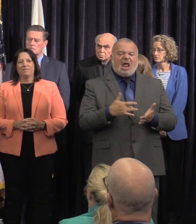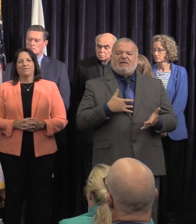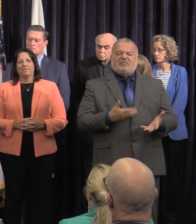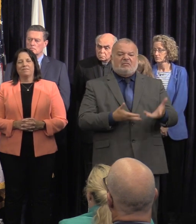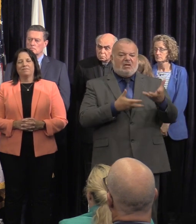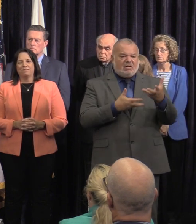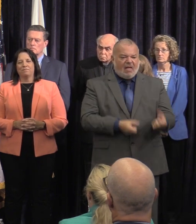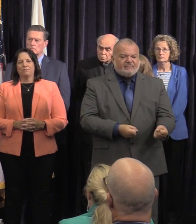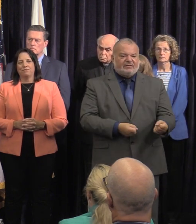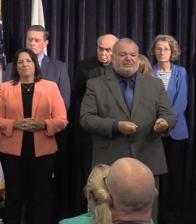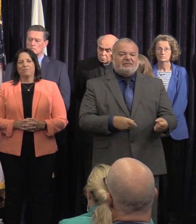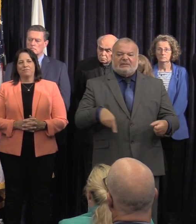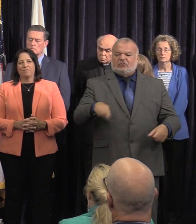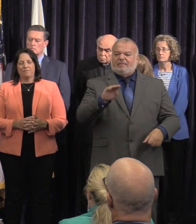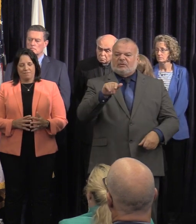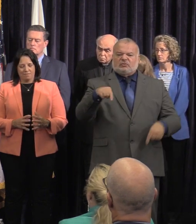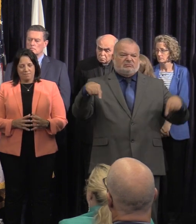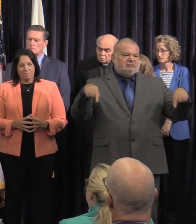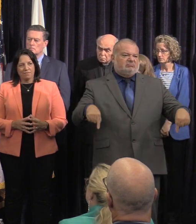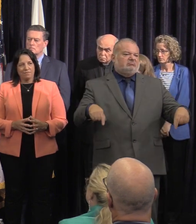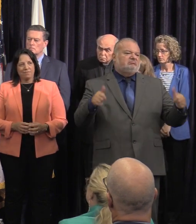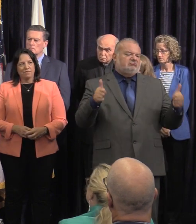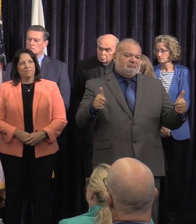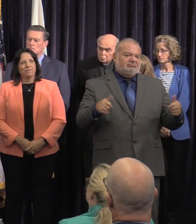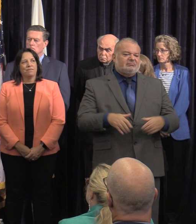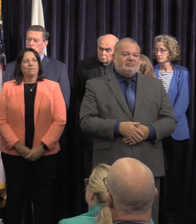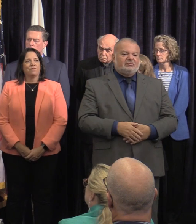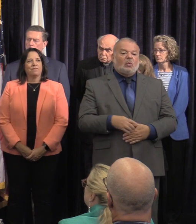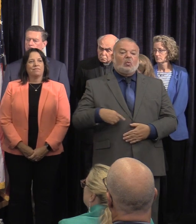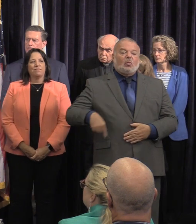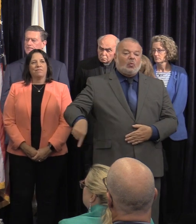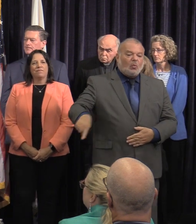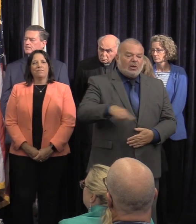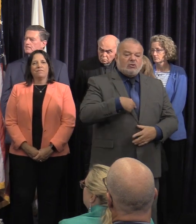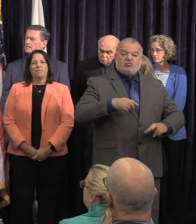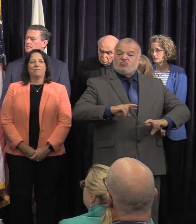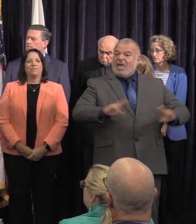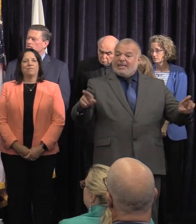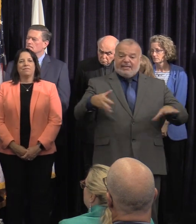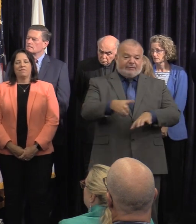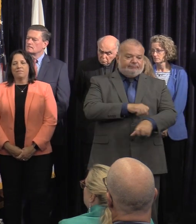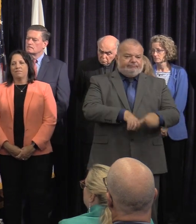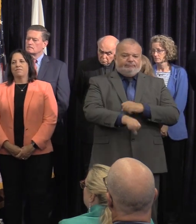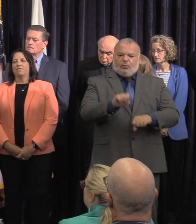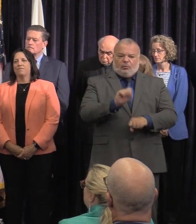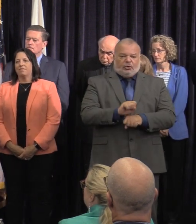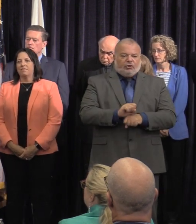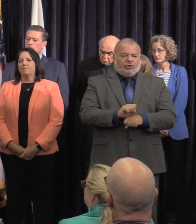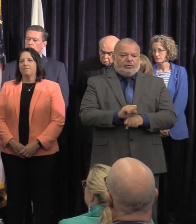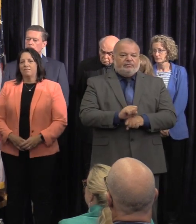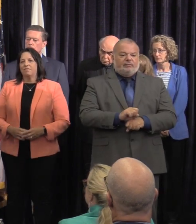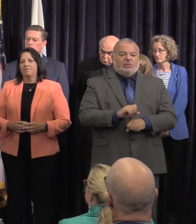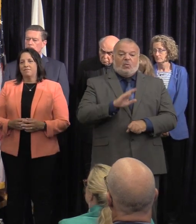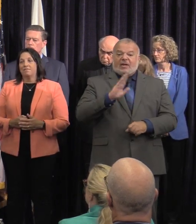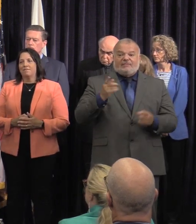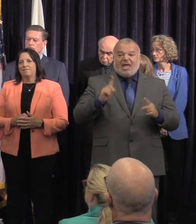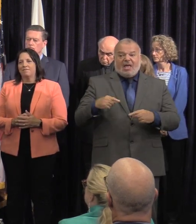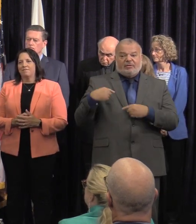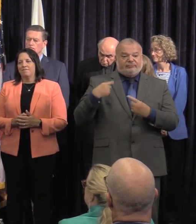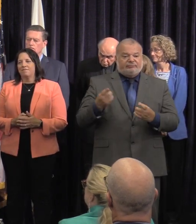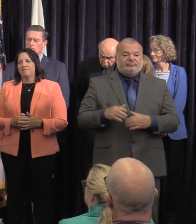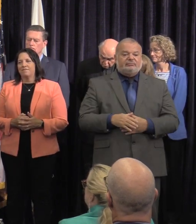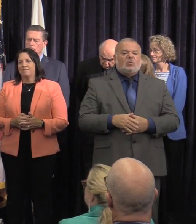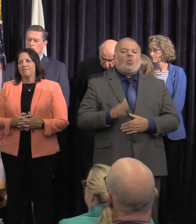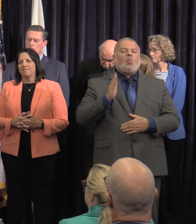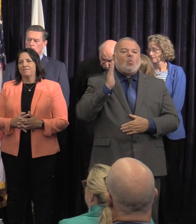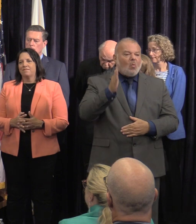of Massachusetts. You have a team that's situated to work and do something that we haven't had to do before. But I know that though